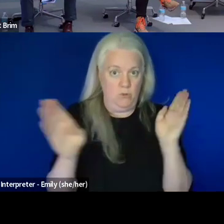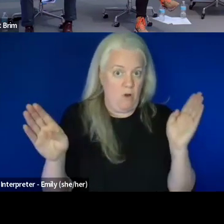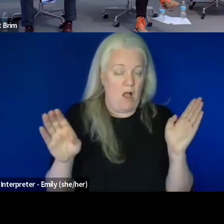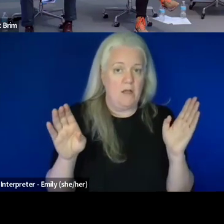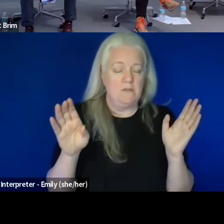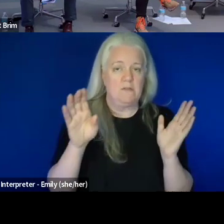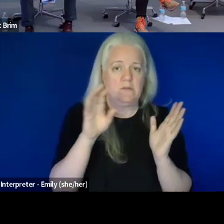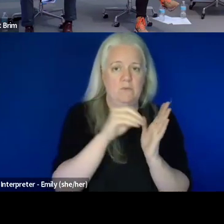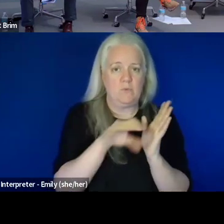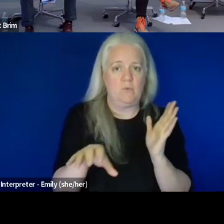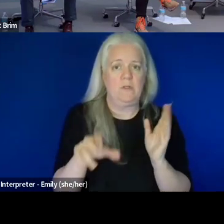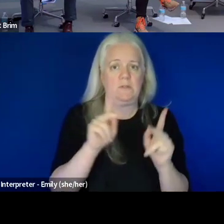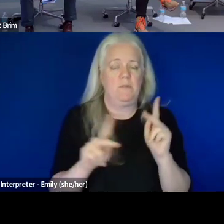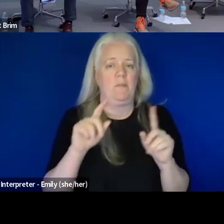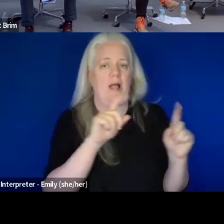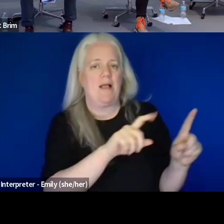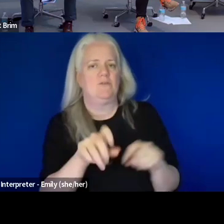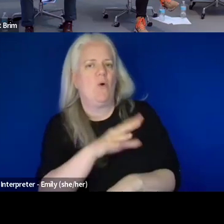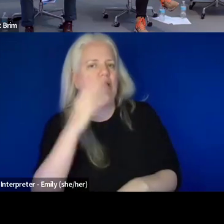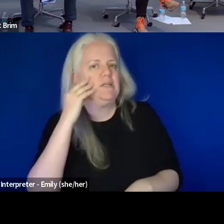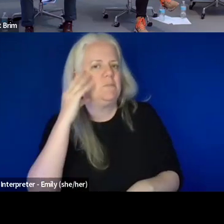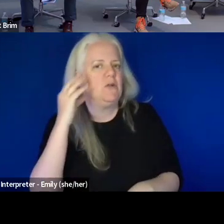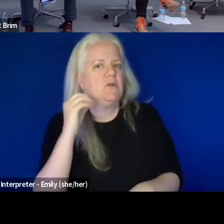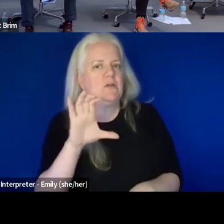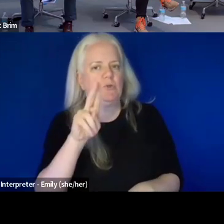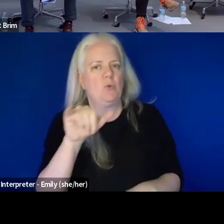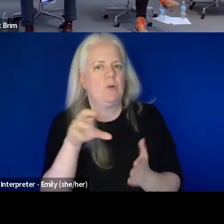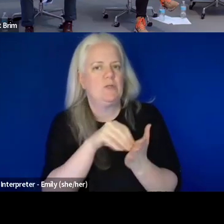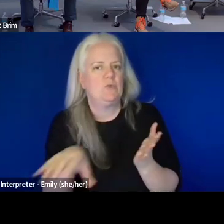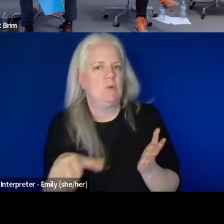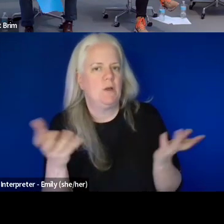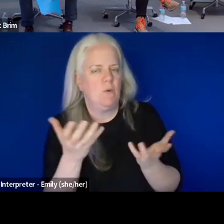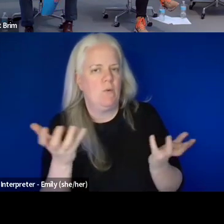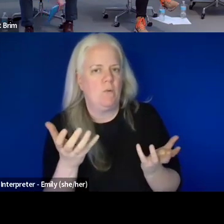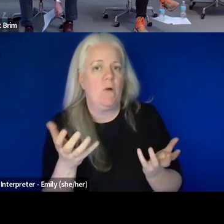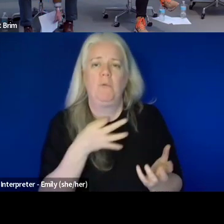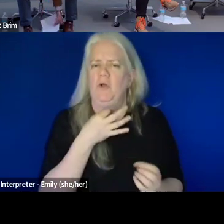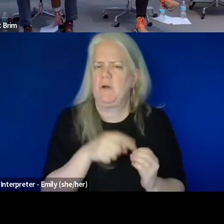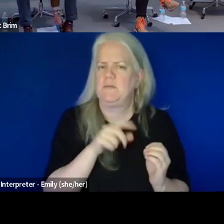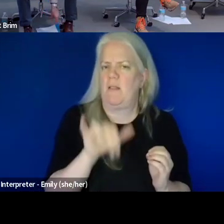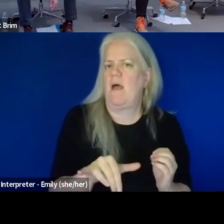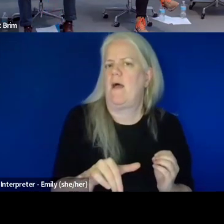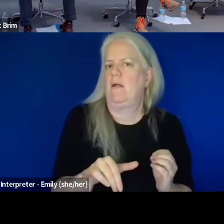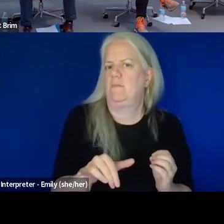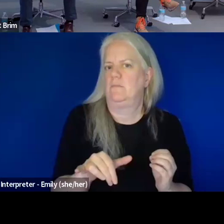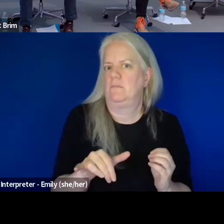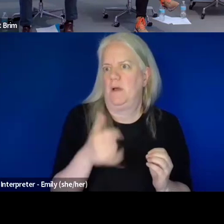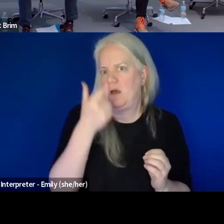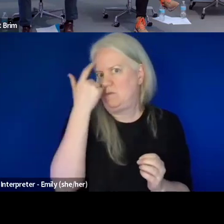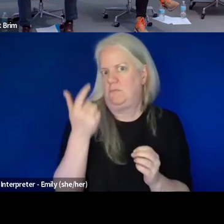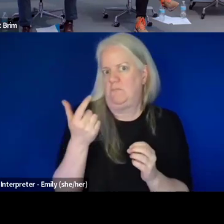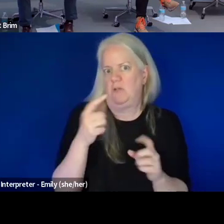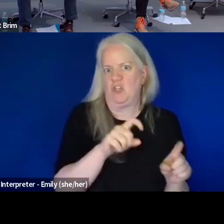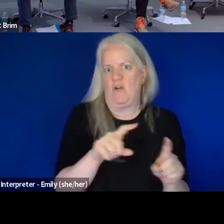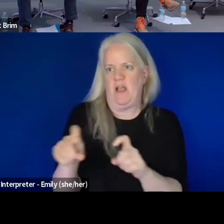been like as a CUNY student. So that's something I'm curious about. And then just generally, is there any update, maybe I